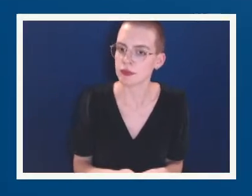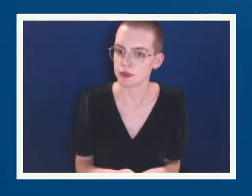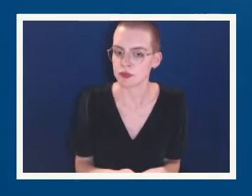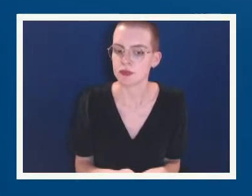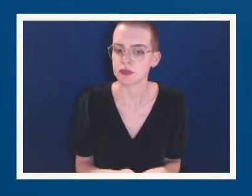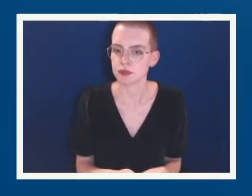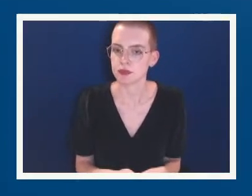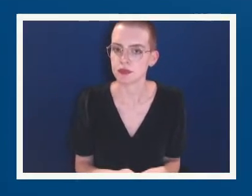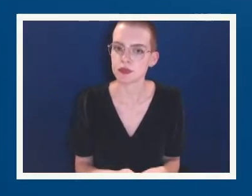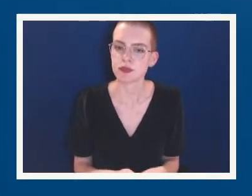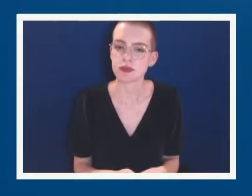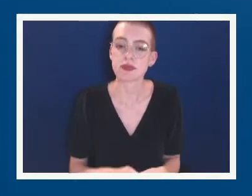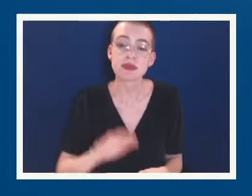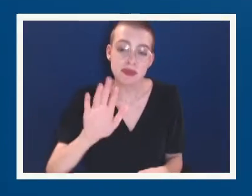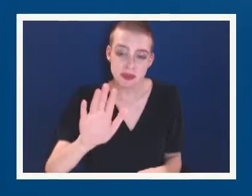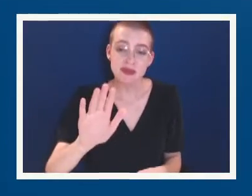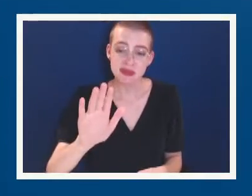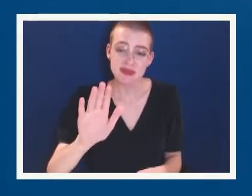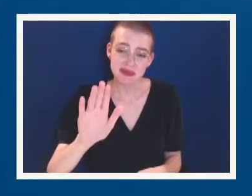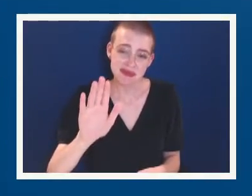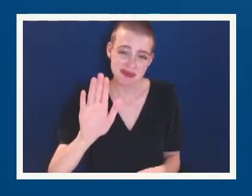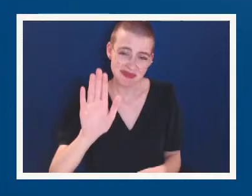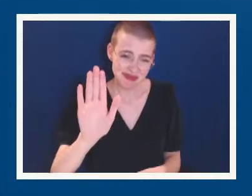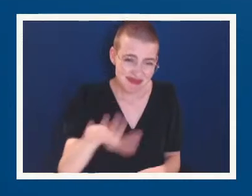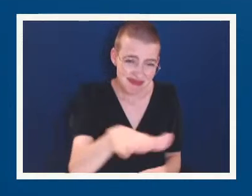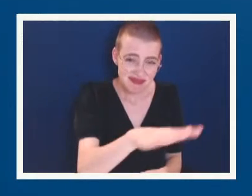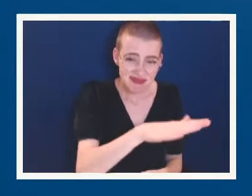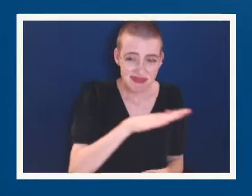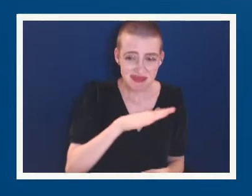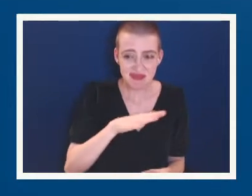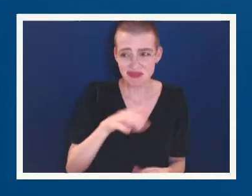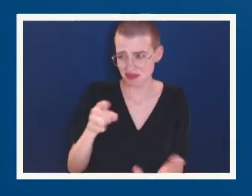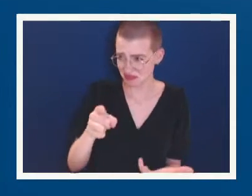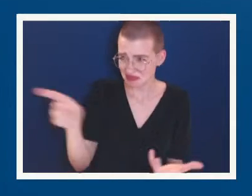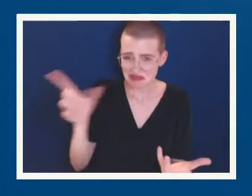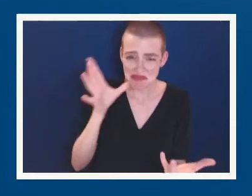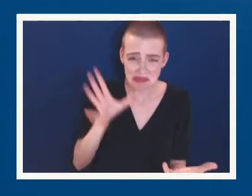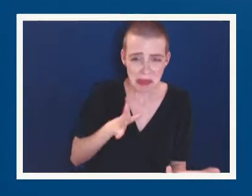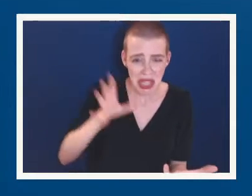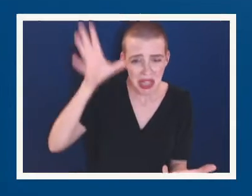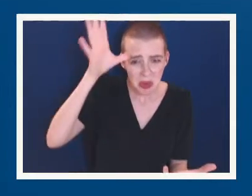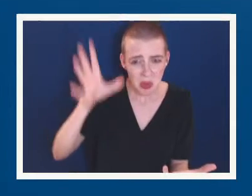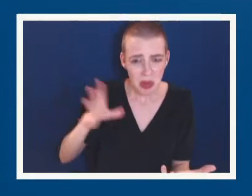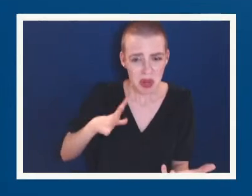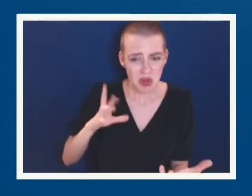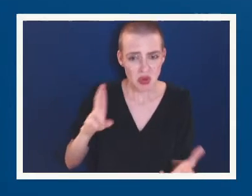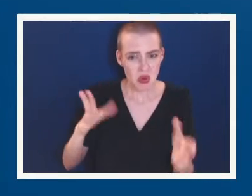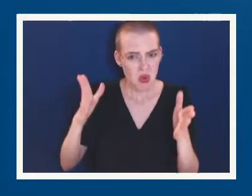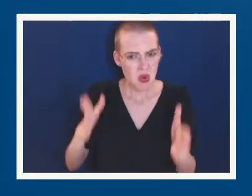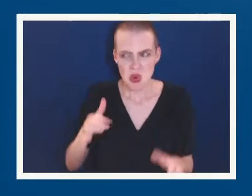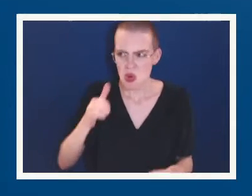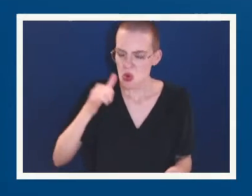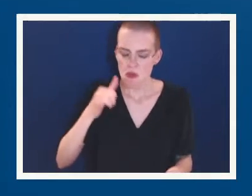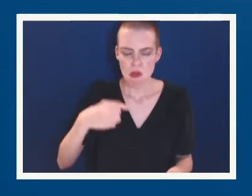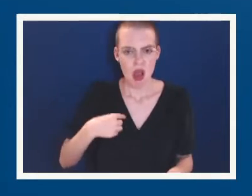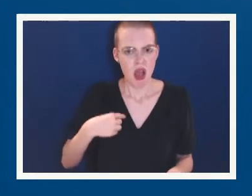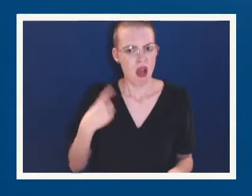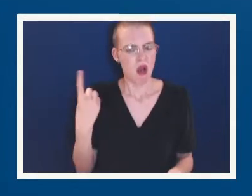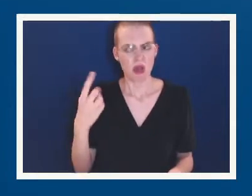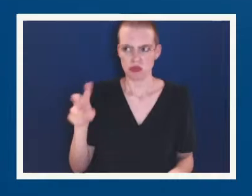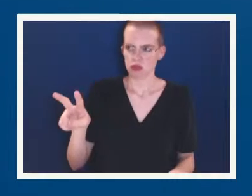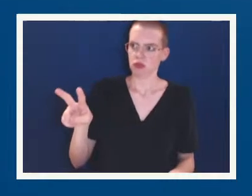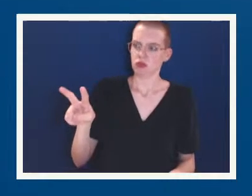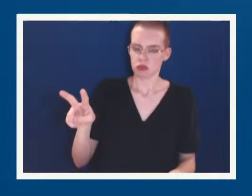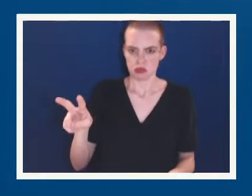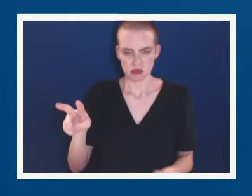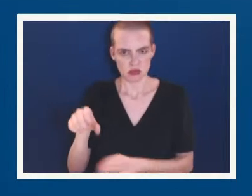But folks, these guys and women never cease to amaze me, man. They never cease to amaze me. Now it